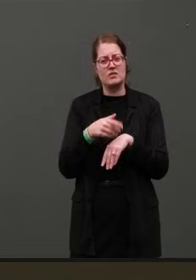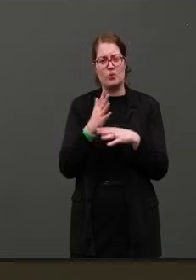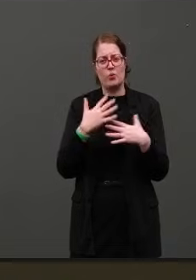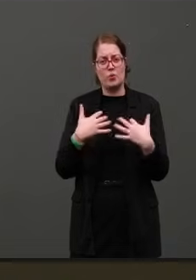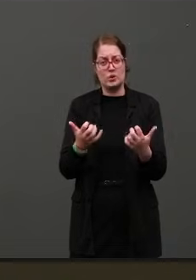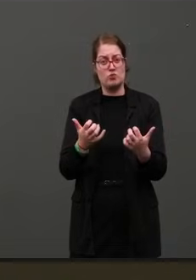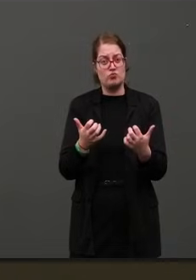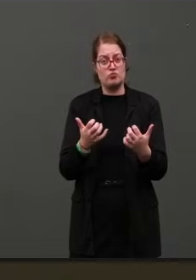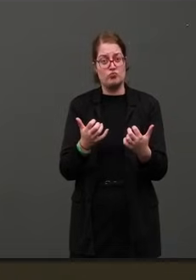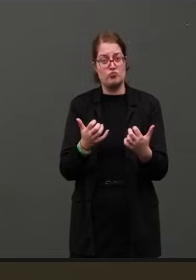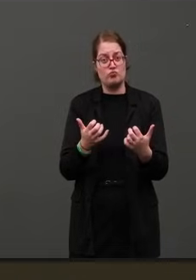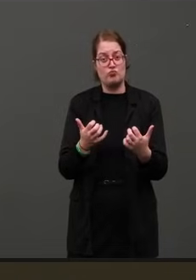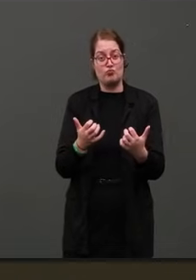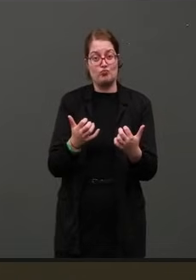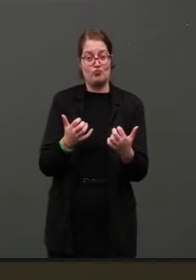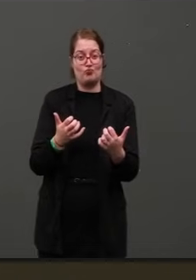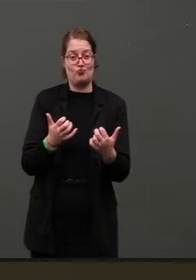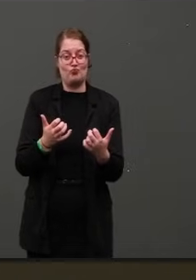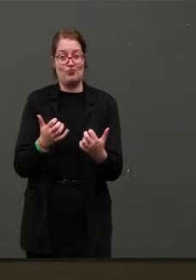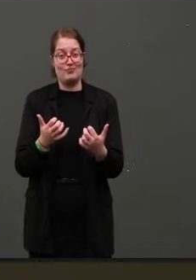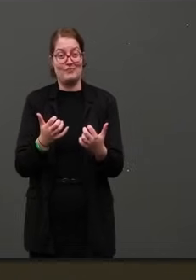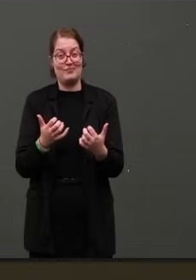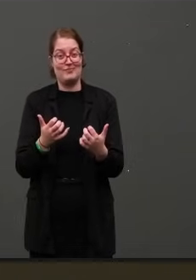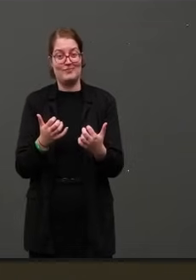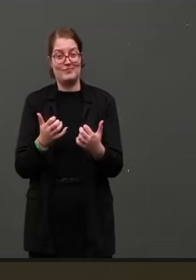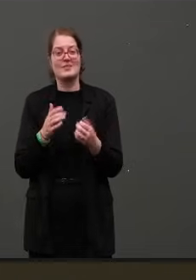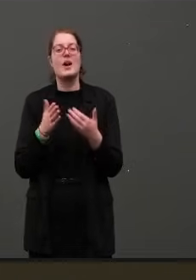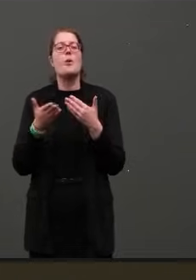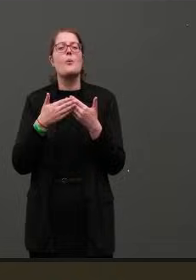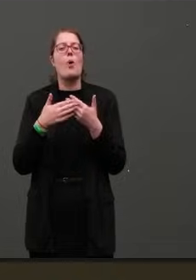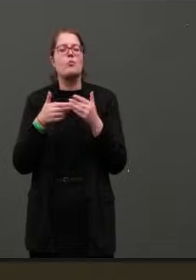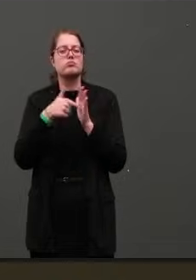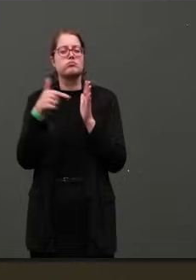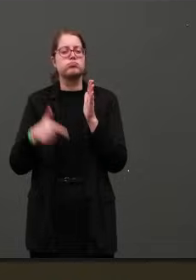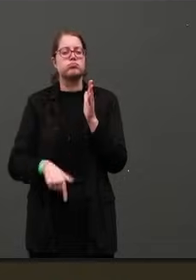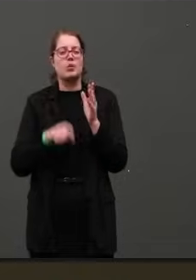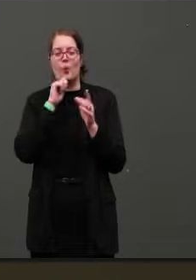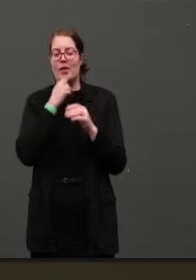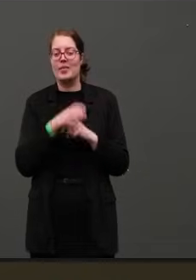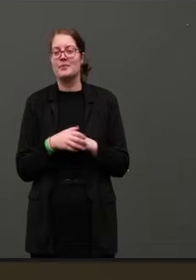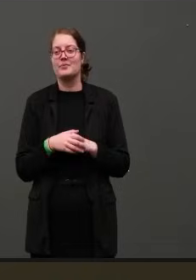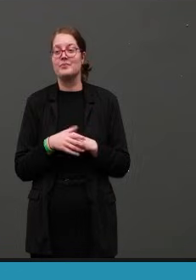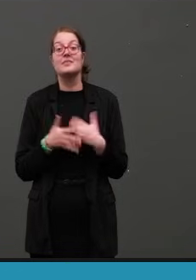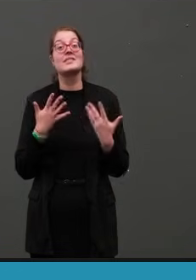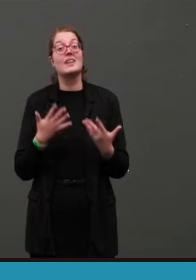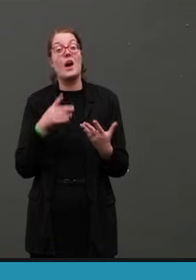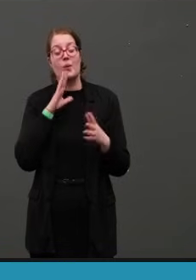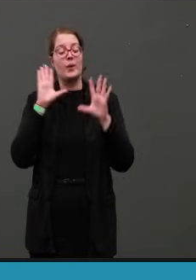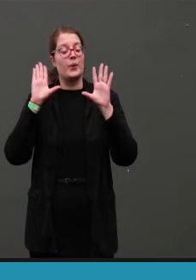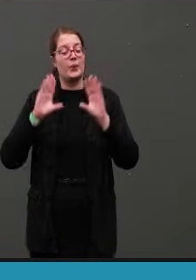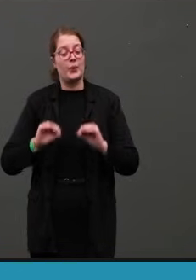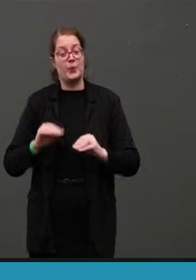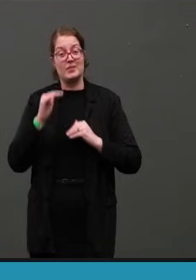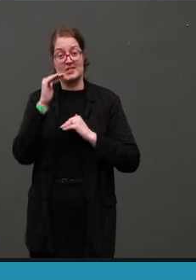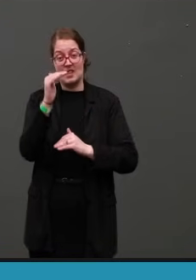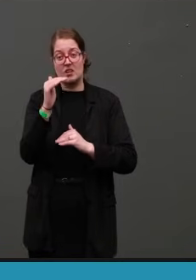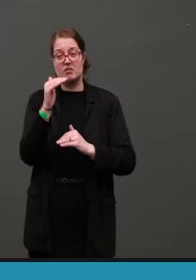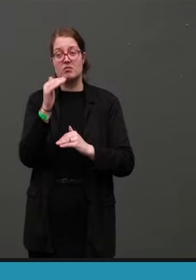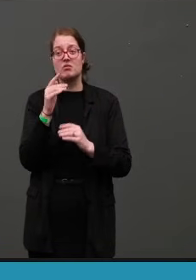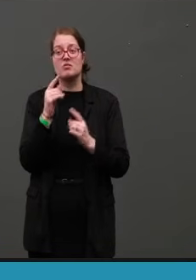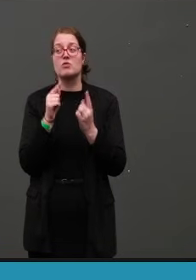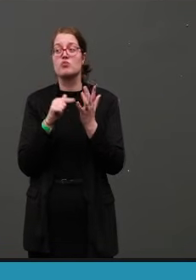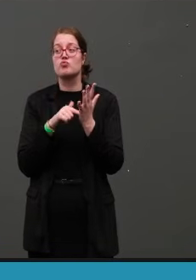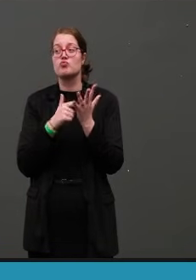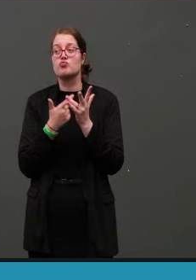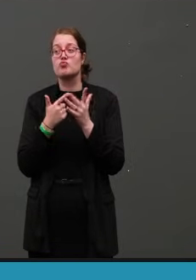moment on. I'll talk about that more in a moment. For now, I'll finish this bit by saying, don't be afraid of tropes. Think about